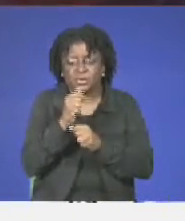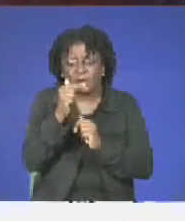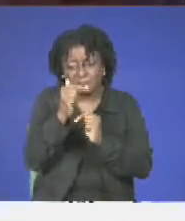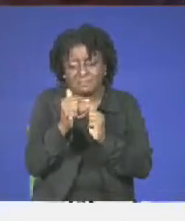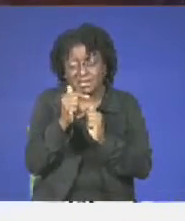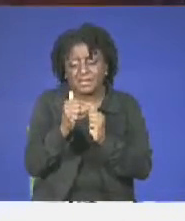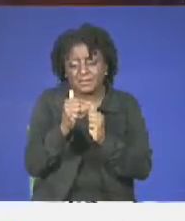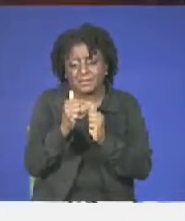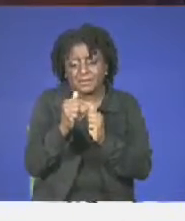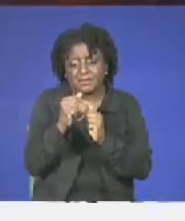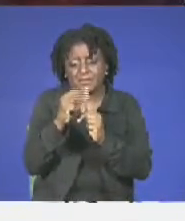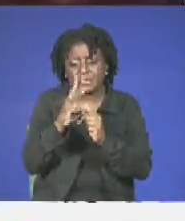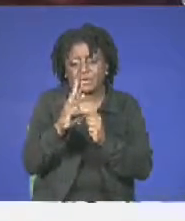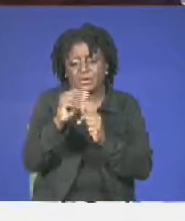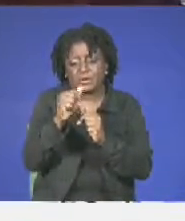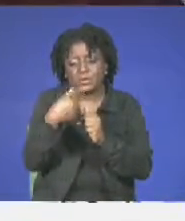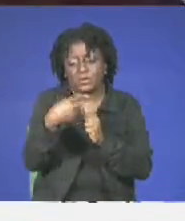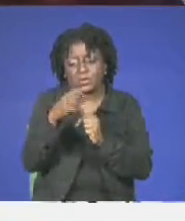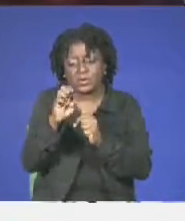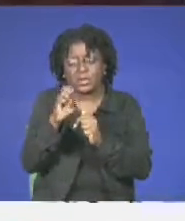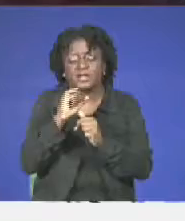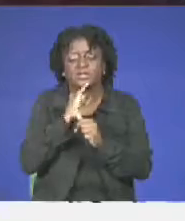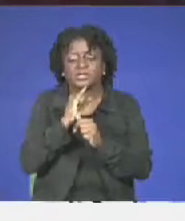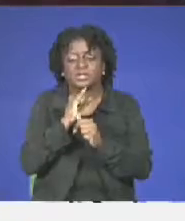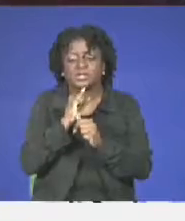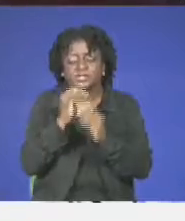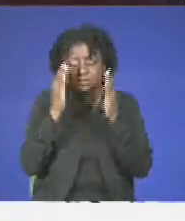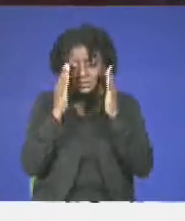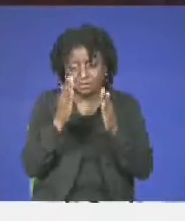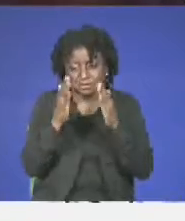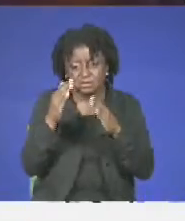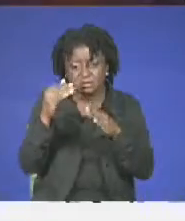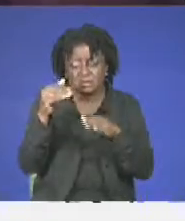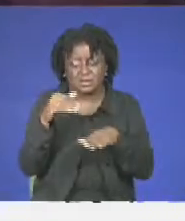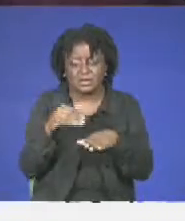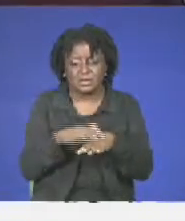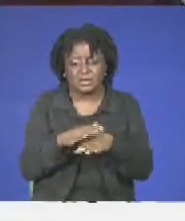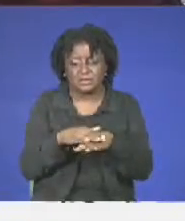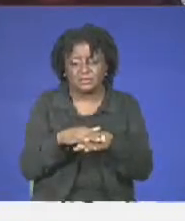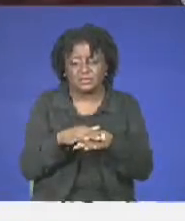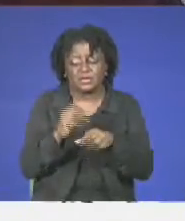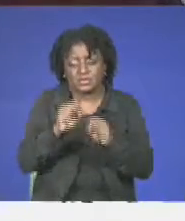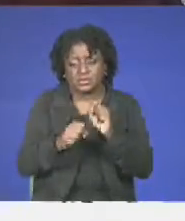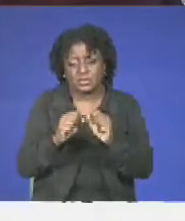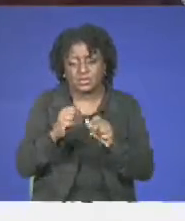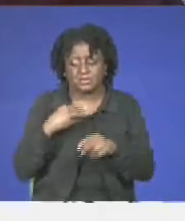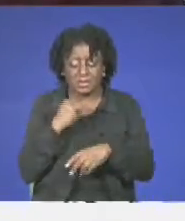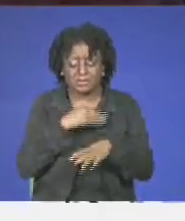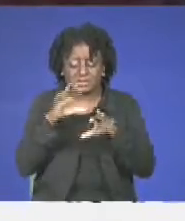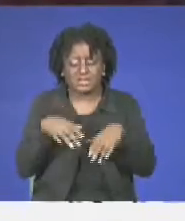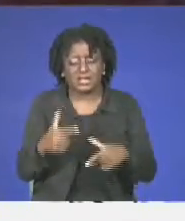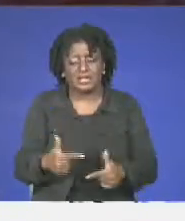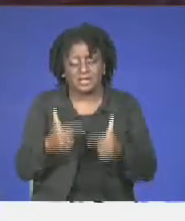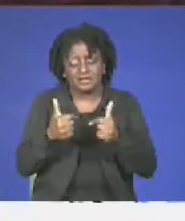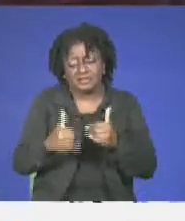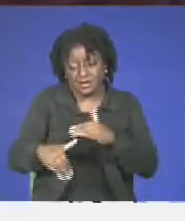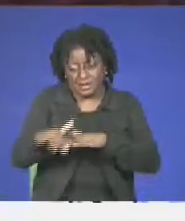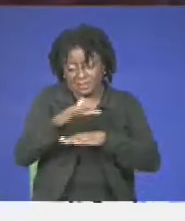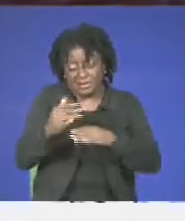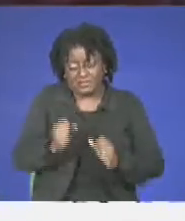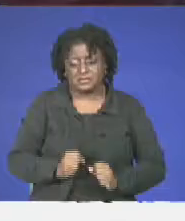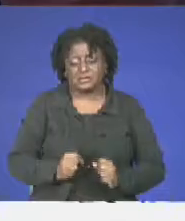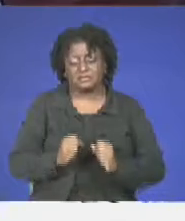in this country so that our members can live above, slightly above survival mode. We want to